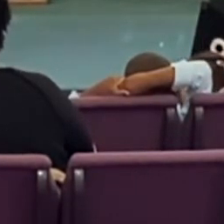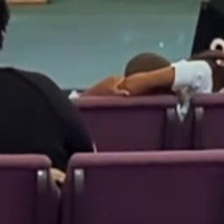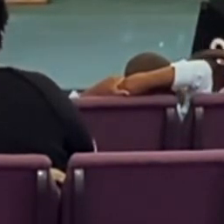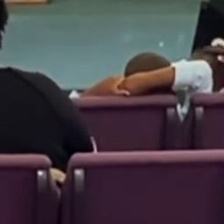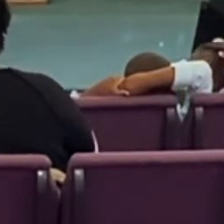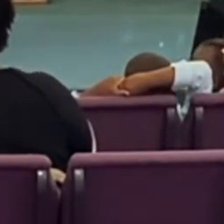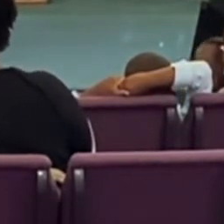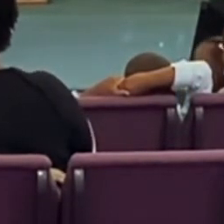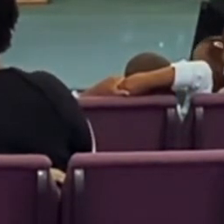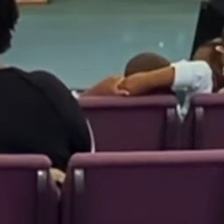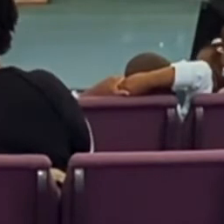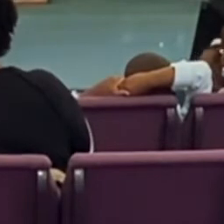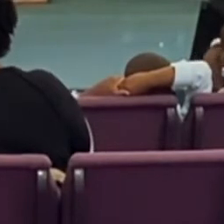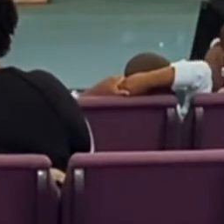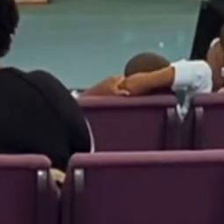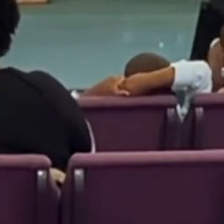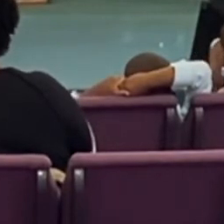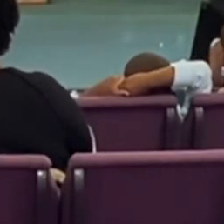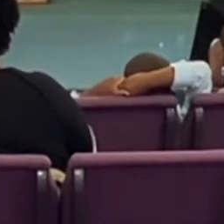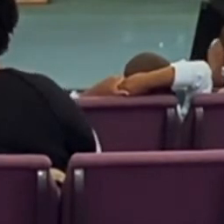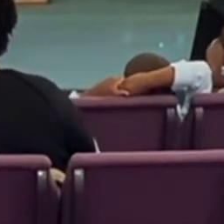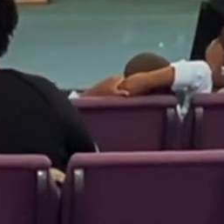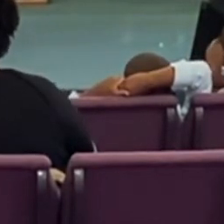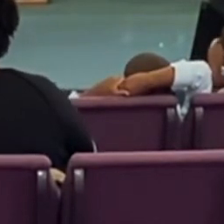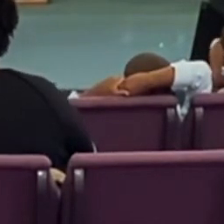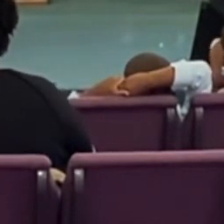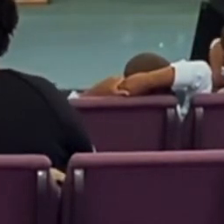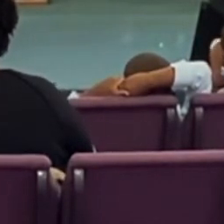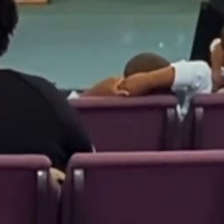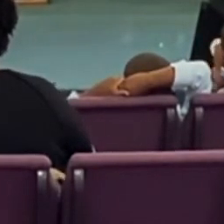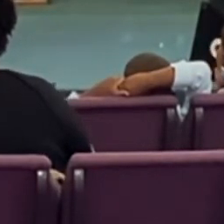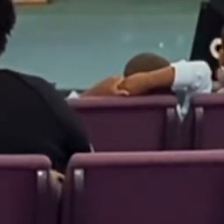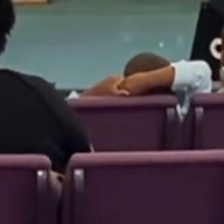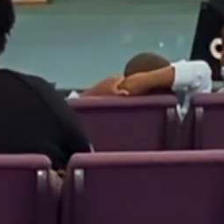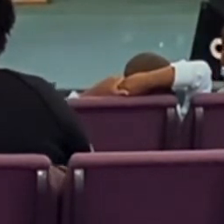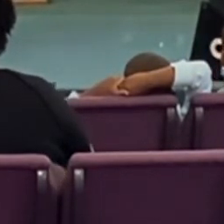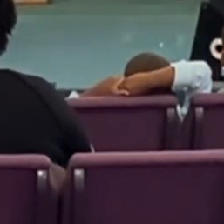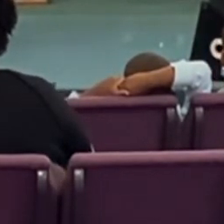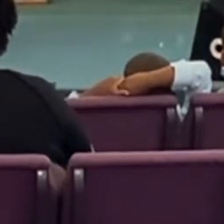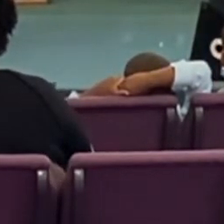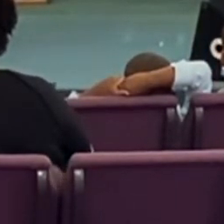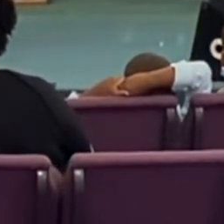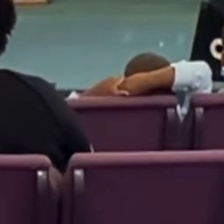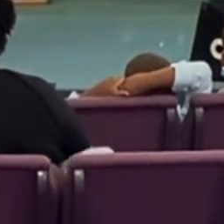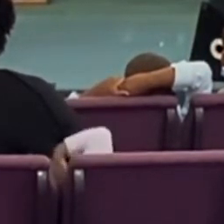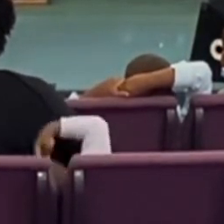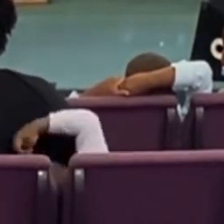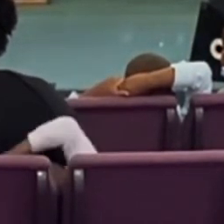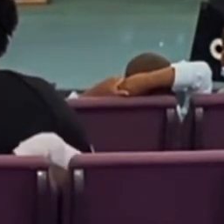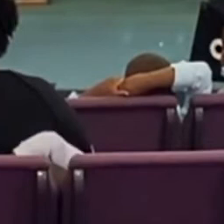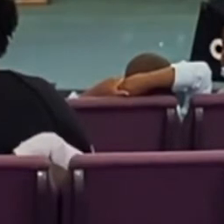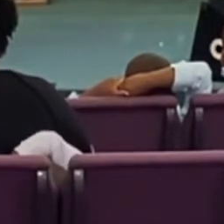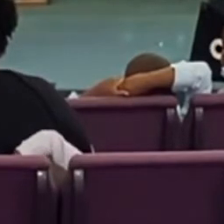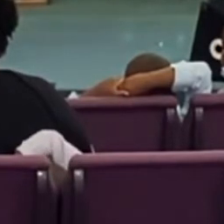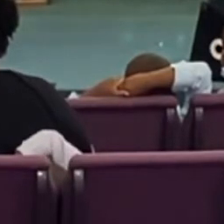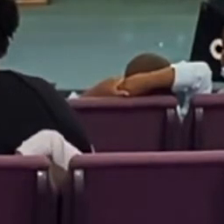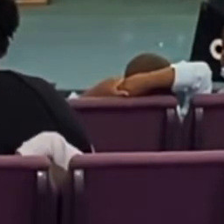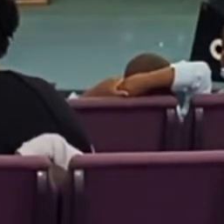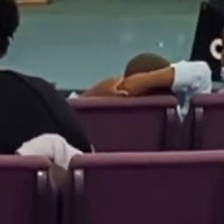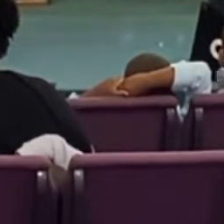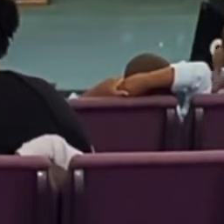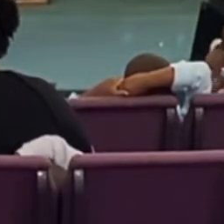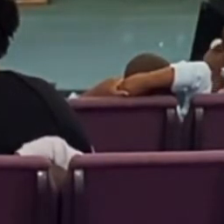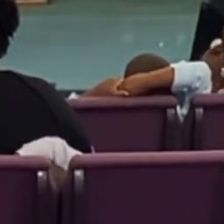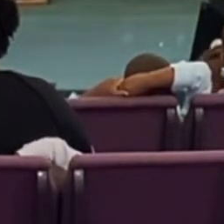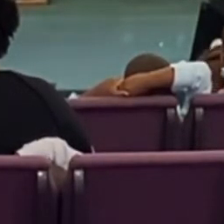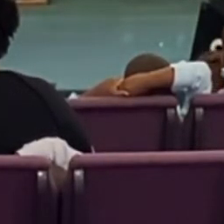grace is when the teacher comes before the class and says, guys, I made a mistake in the scoring of your tests. So because